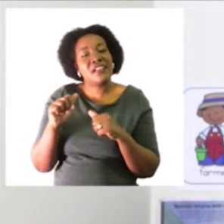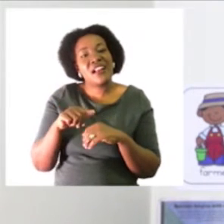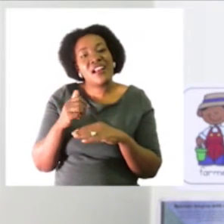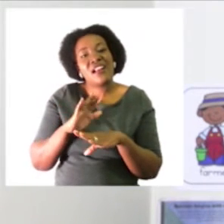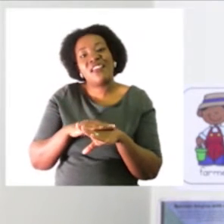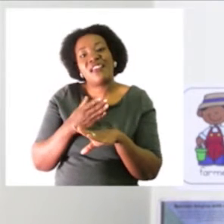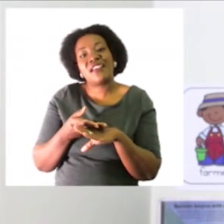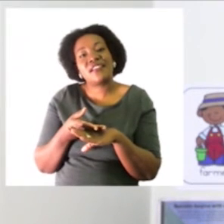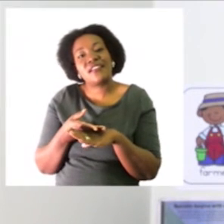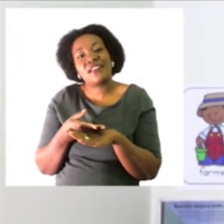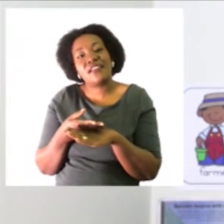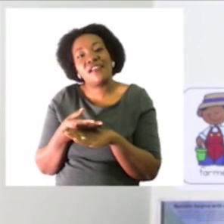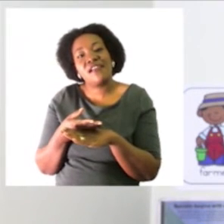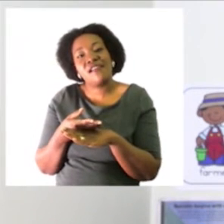activity.